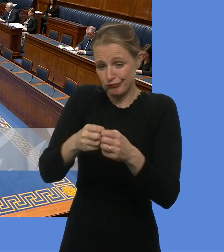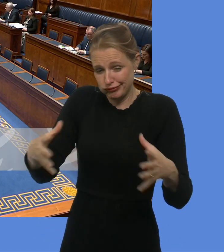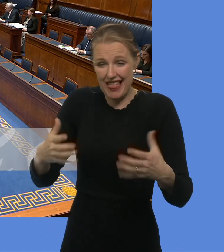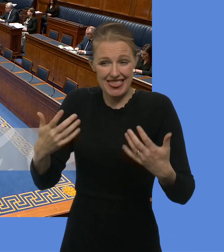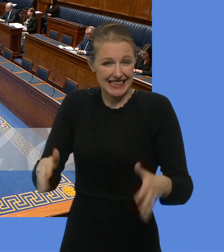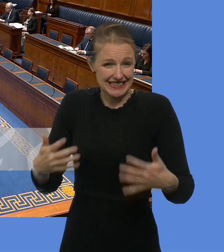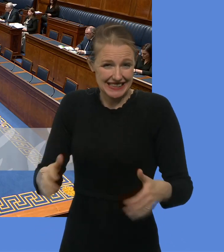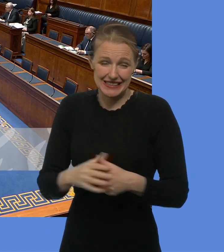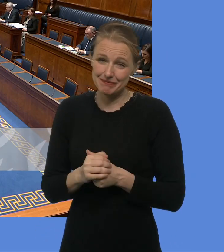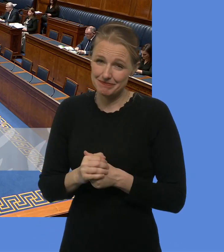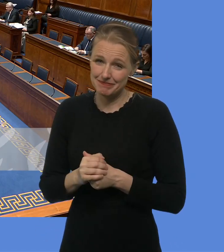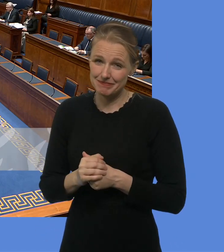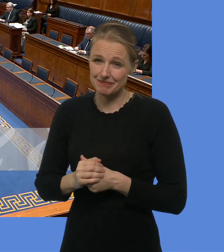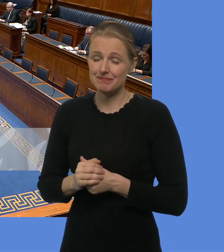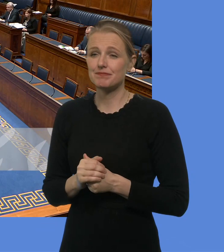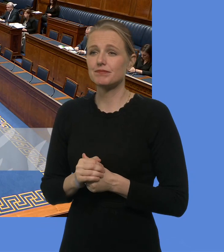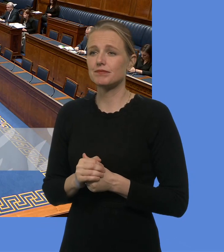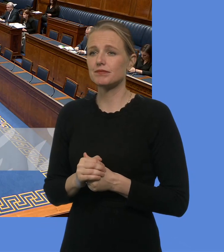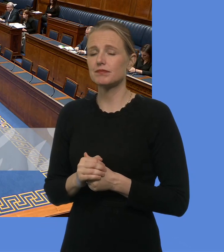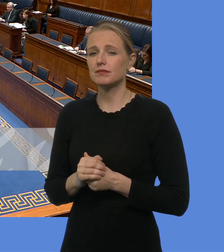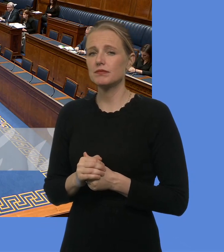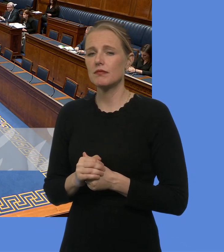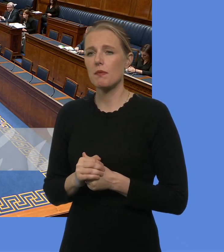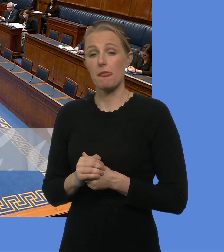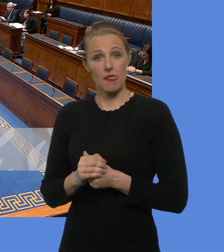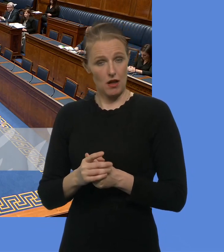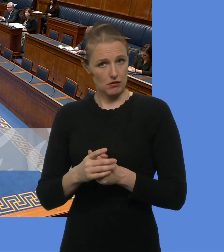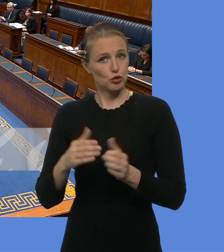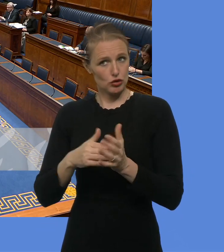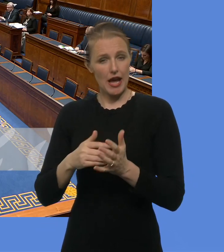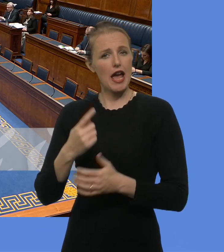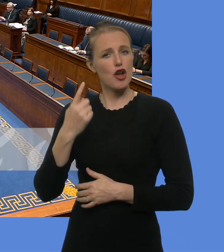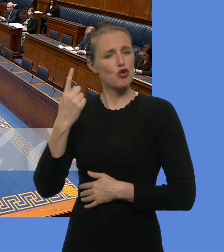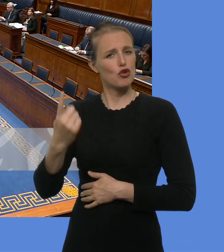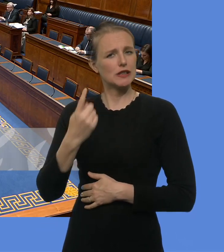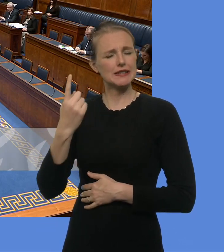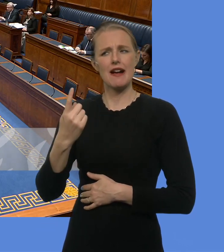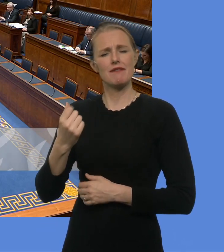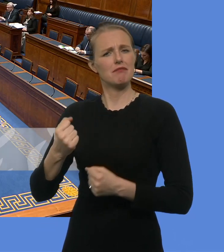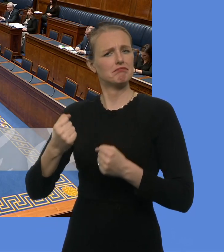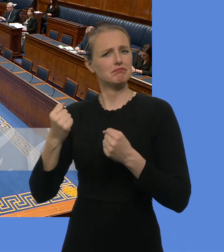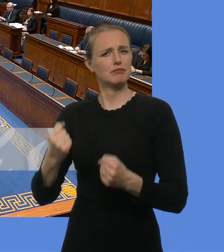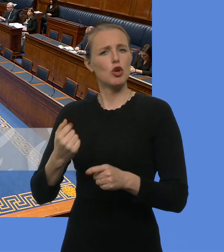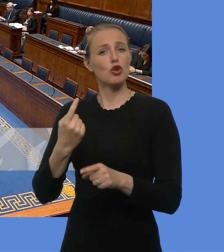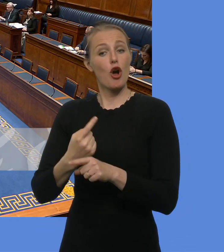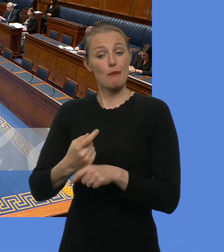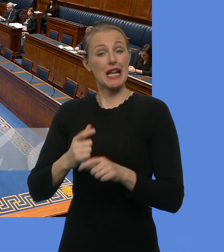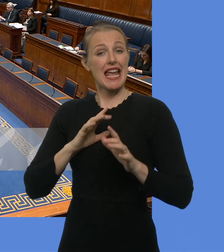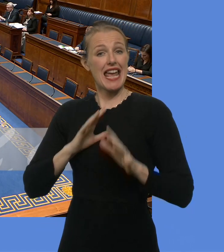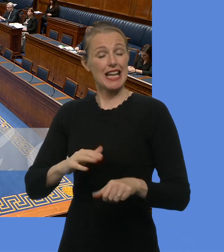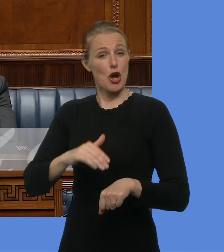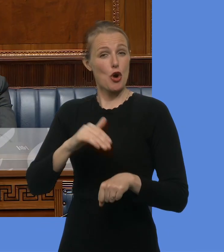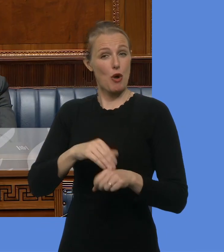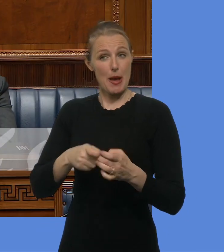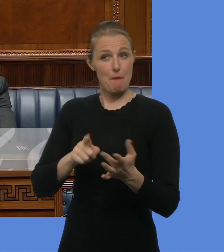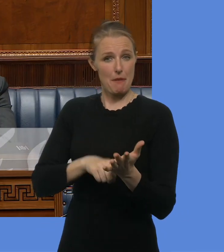Fruit. The Minister has went to great lengths today to distance her hate crime bill with that